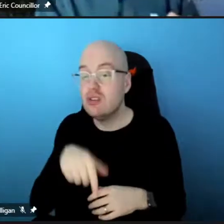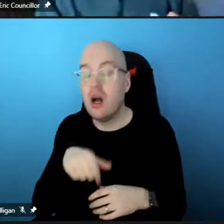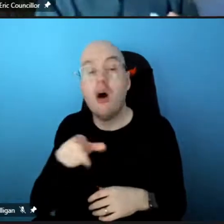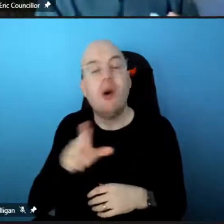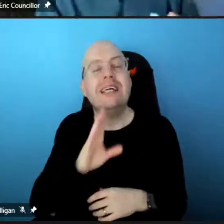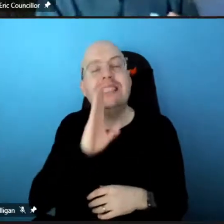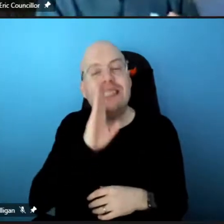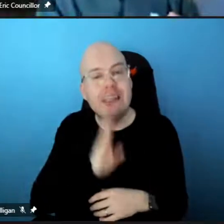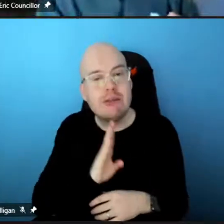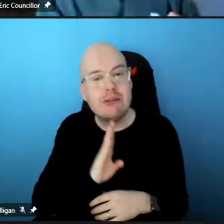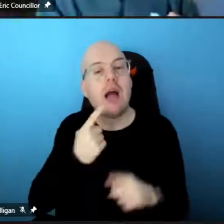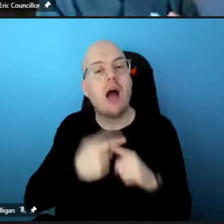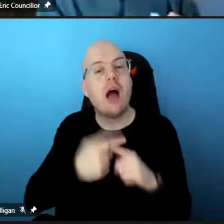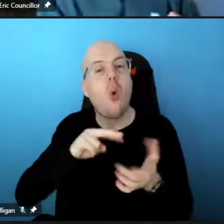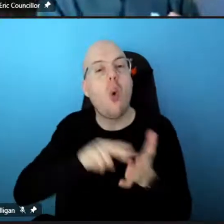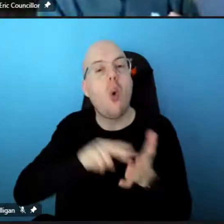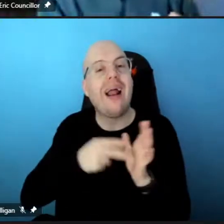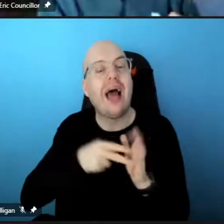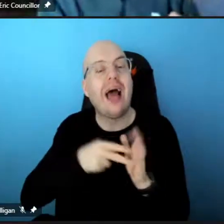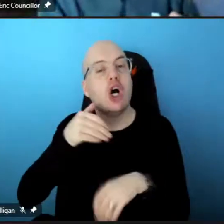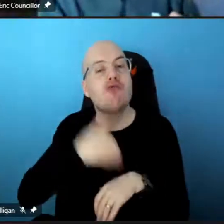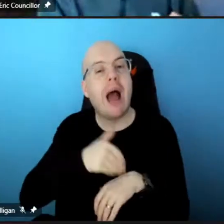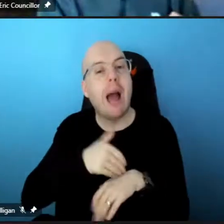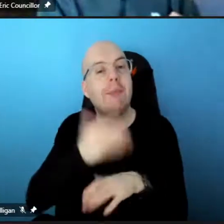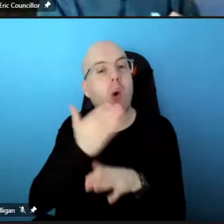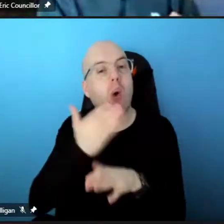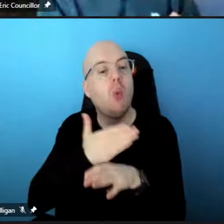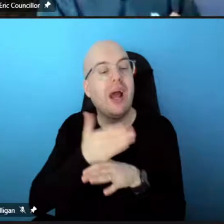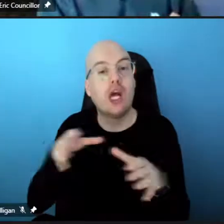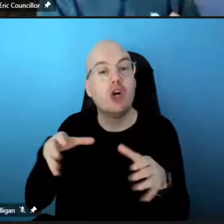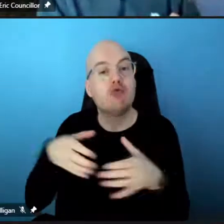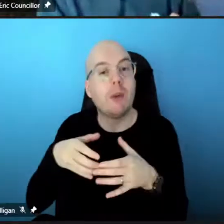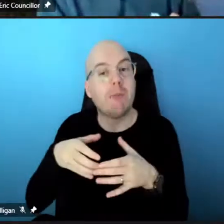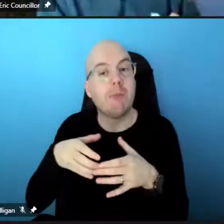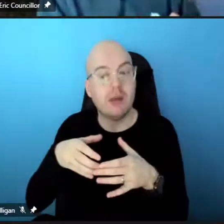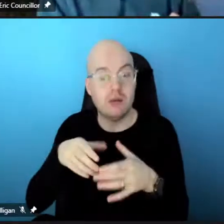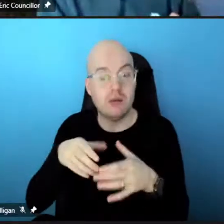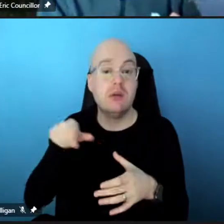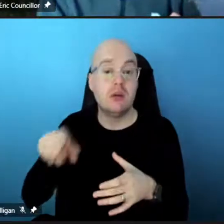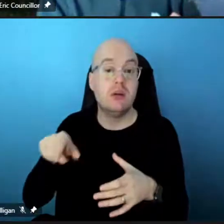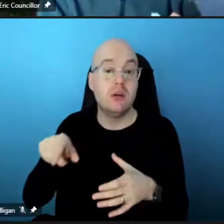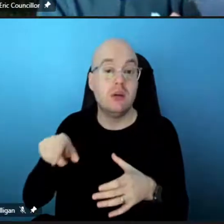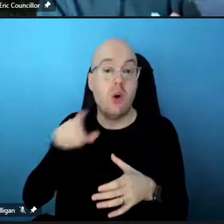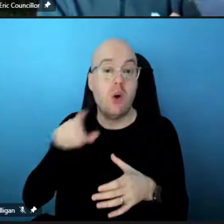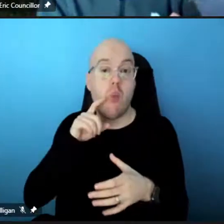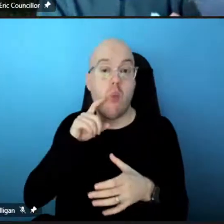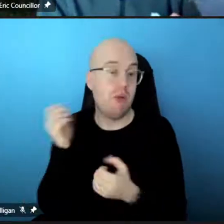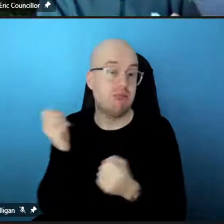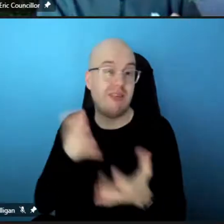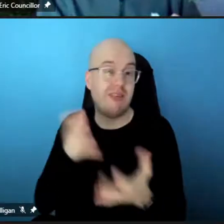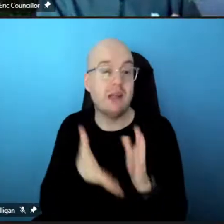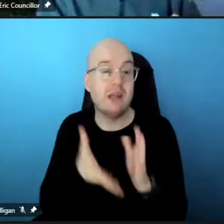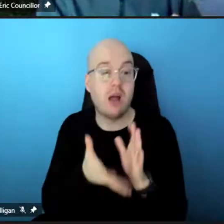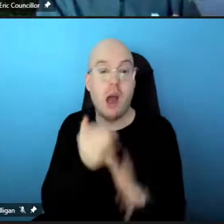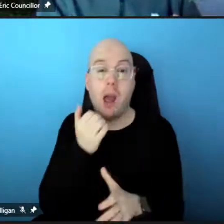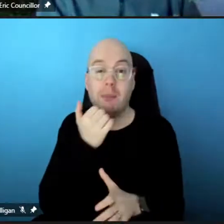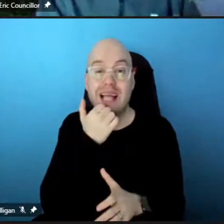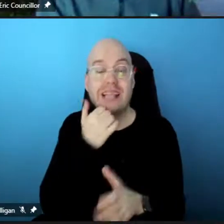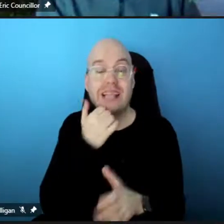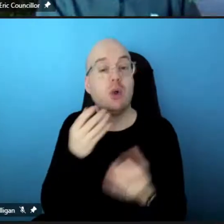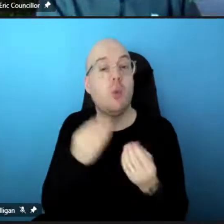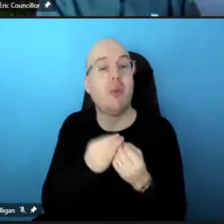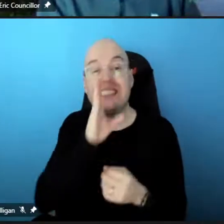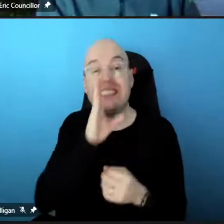Working Group, and a commitment to bring that to the committee as there are updates in relation to that. So in terms of